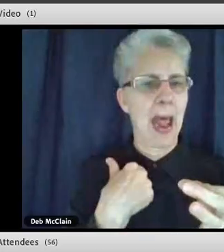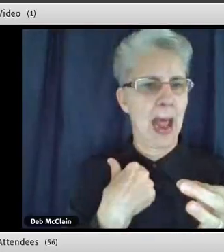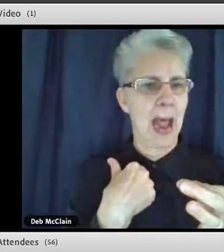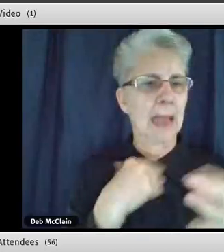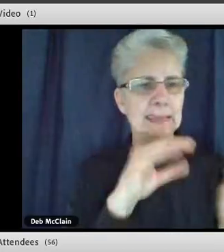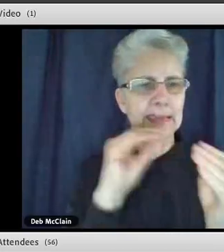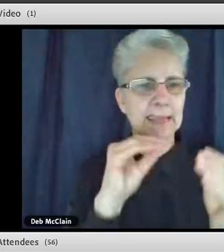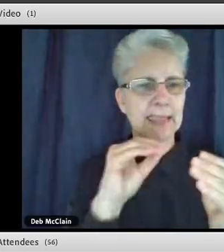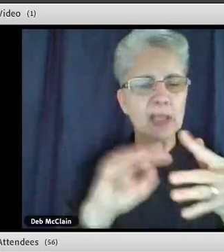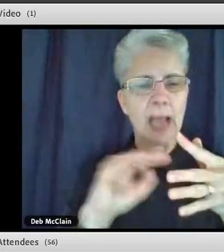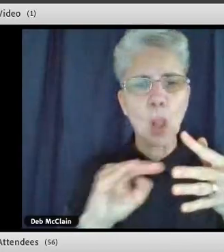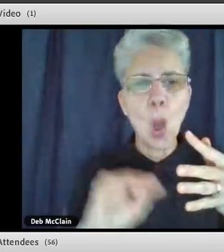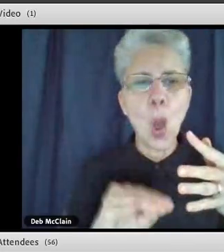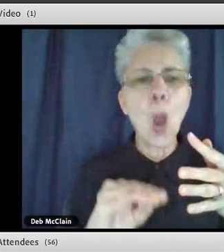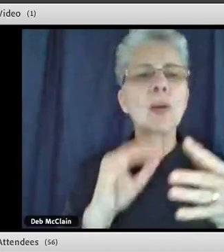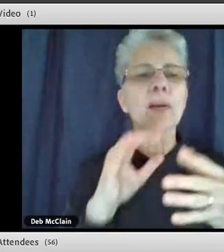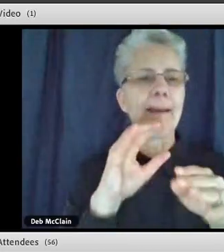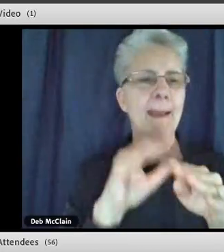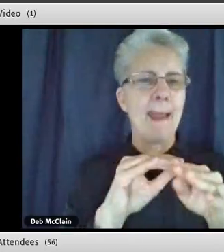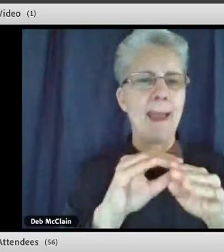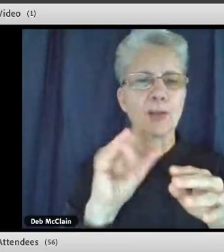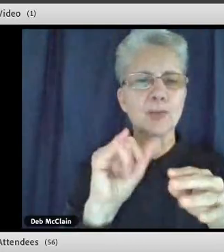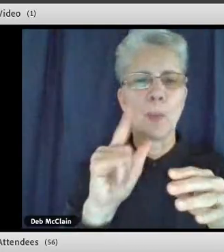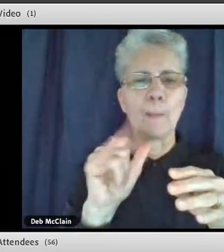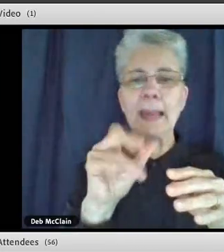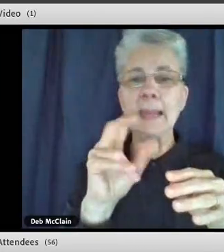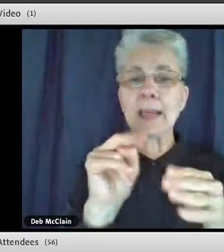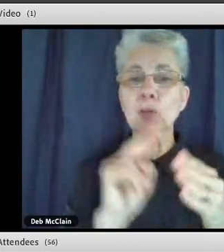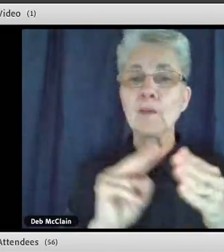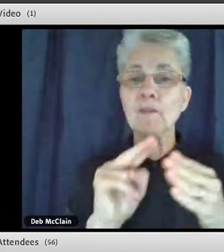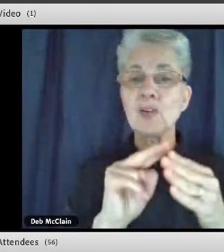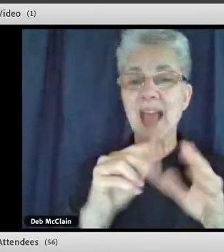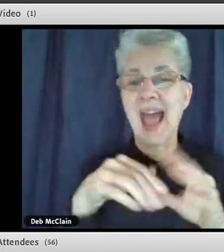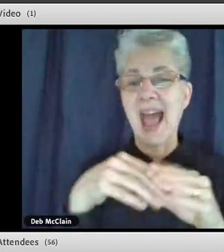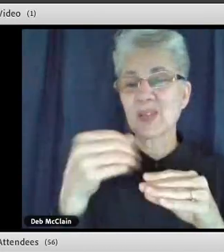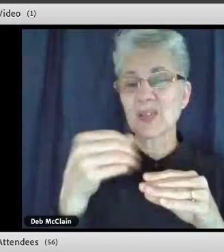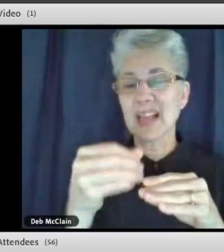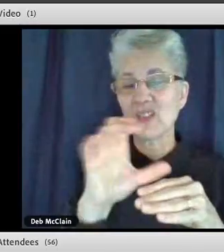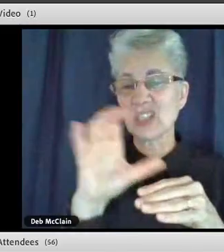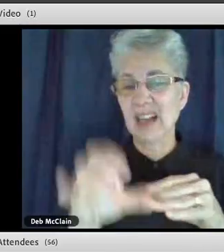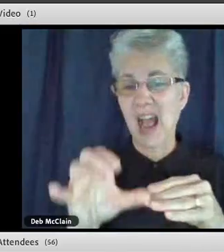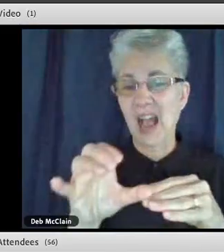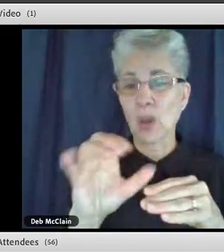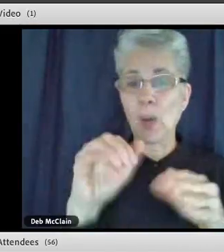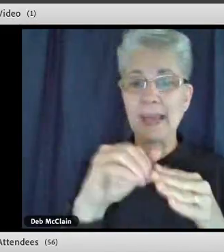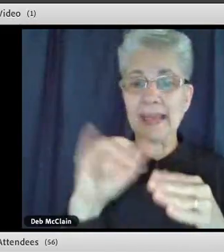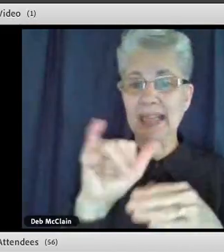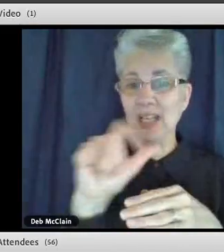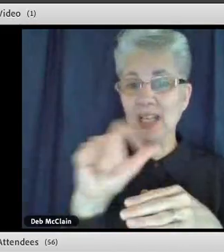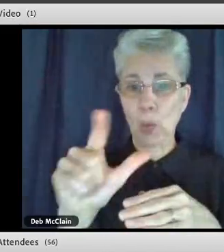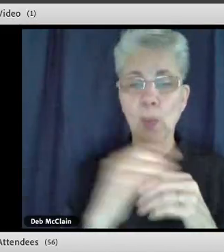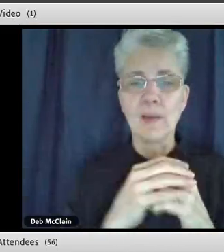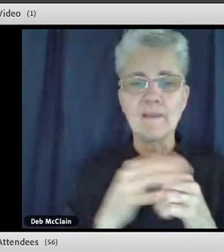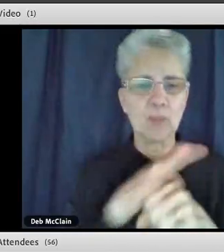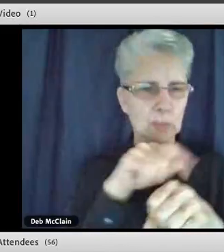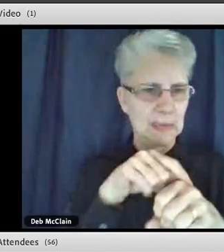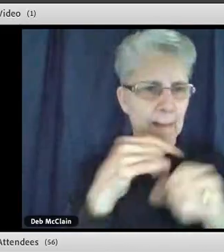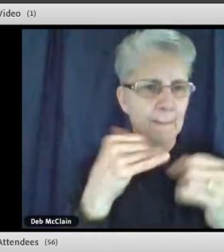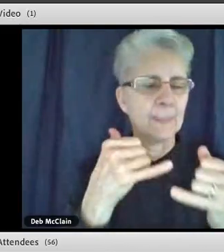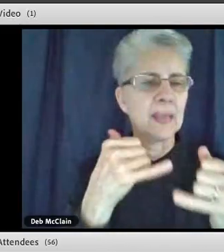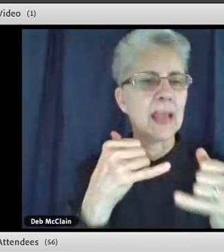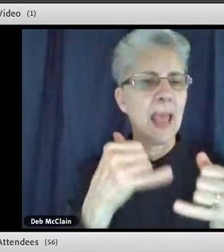teach cataloging at Dominican University, which is just right outside of Chicago in Illinois, full time.